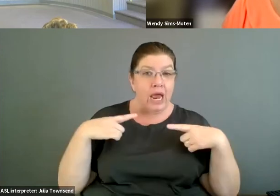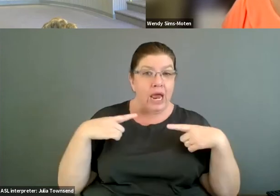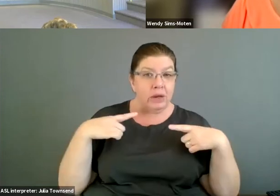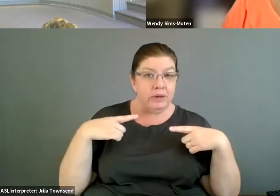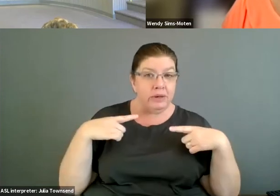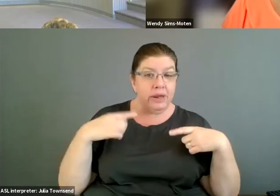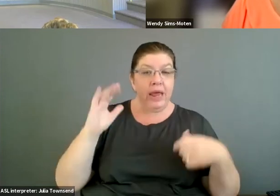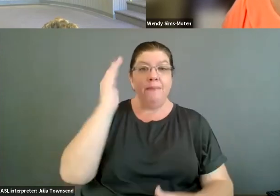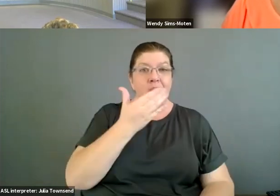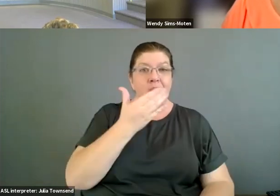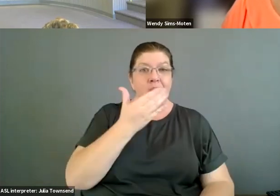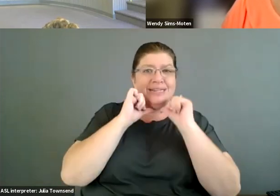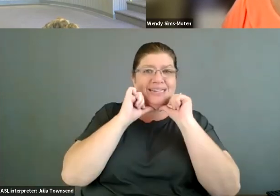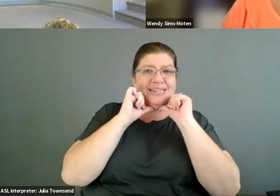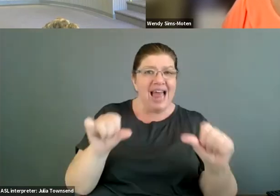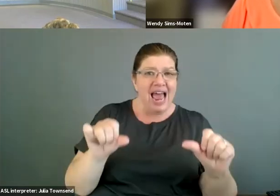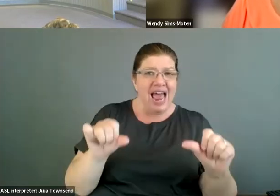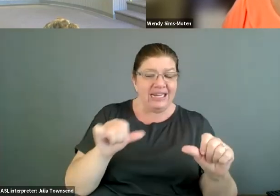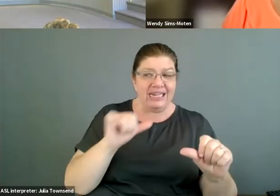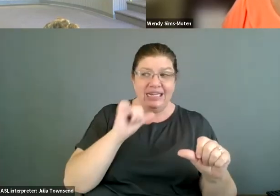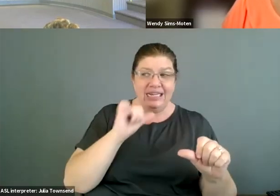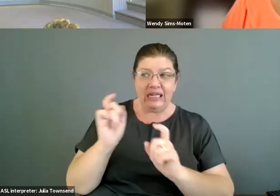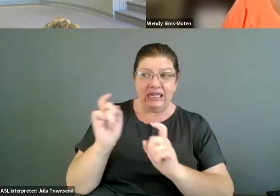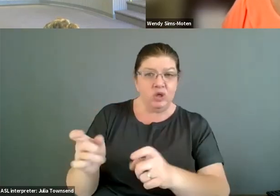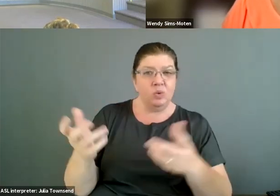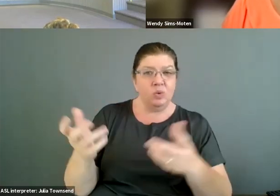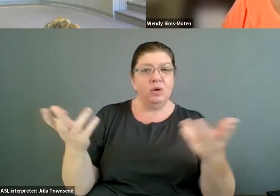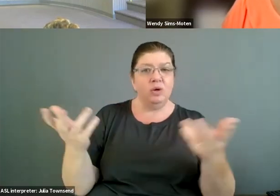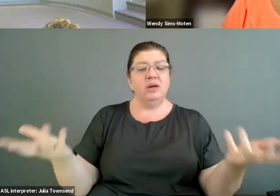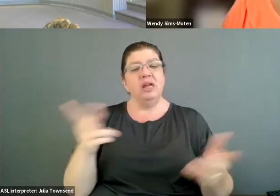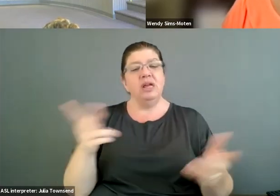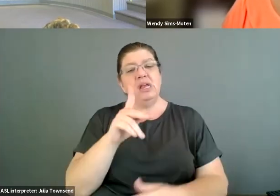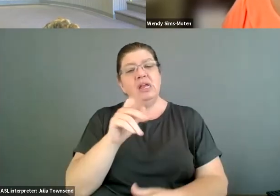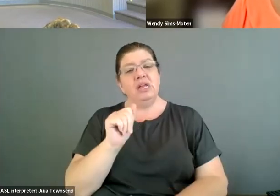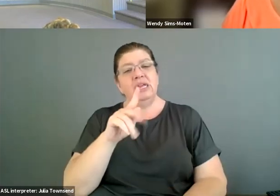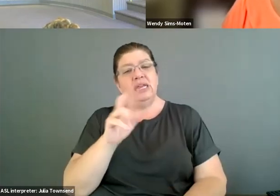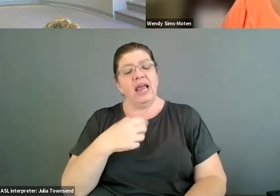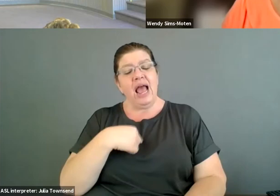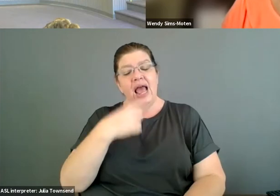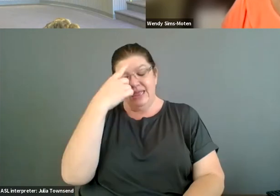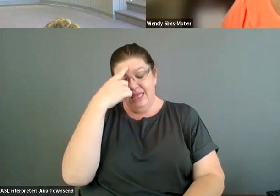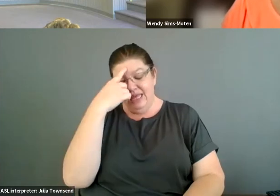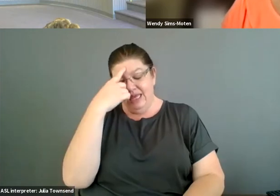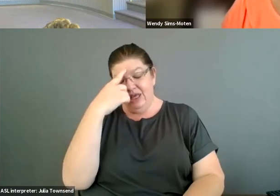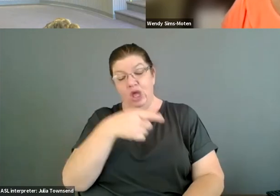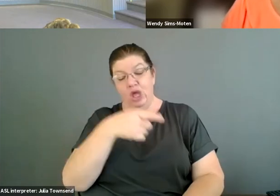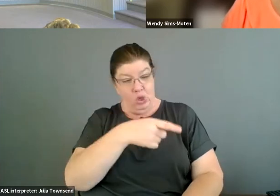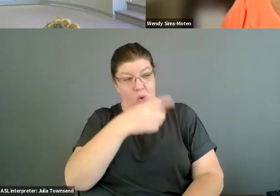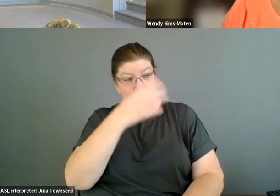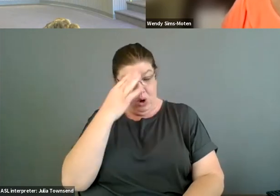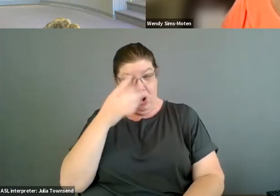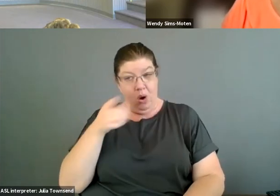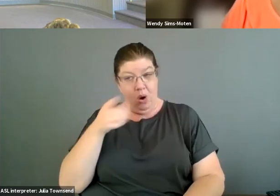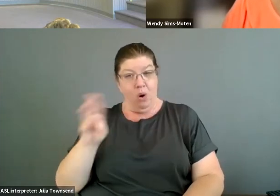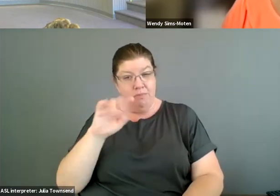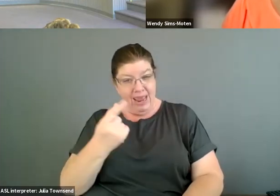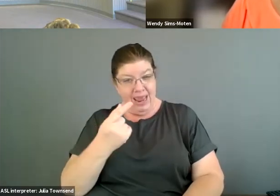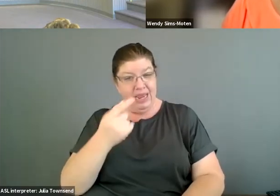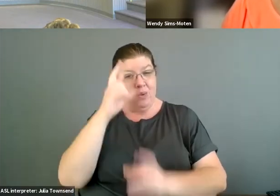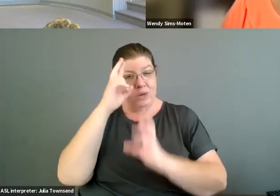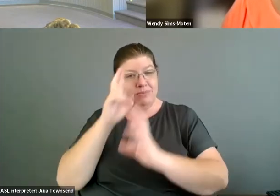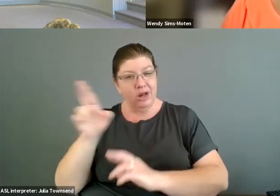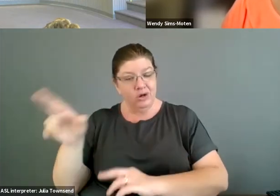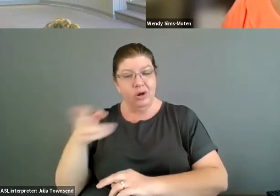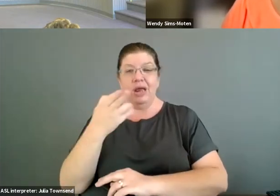apparently that was denied to her. And you know, Kate, I think I know that you know Meg and respect her. And